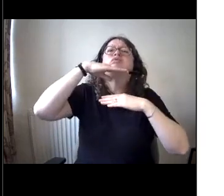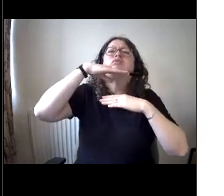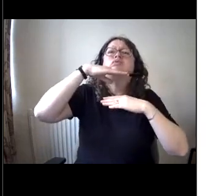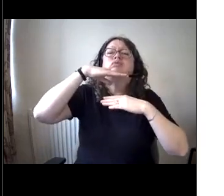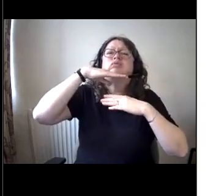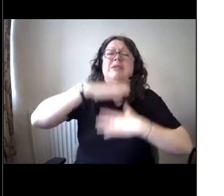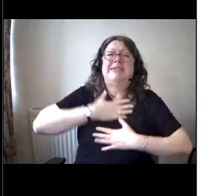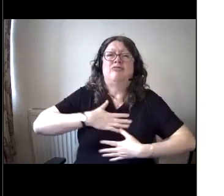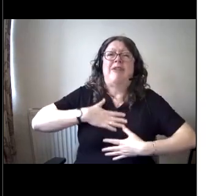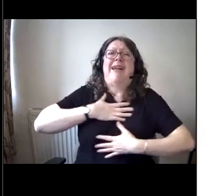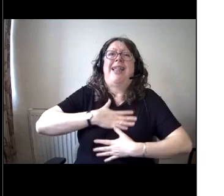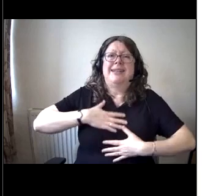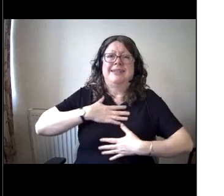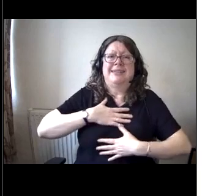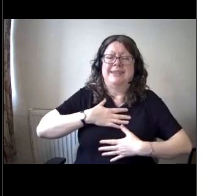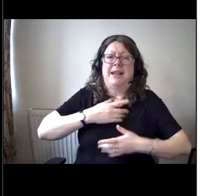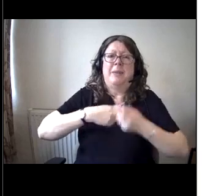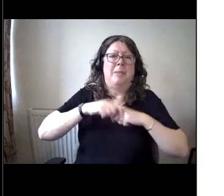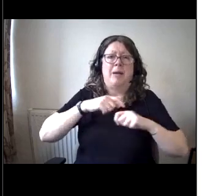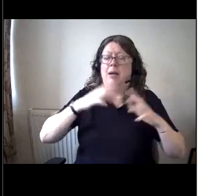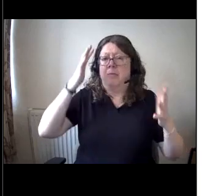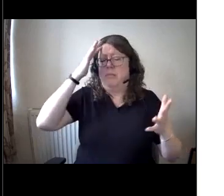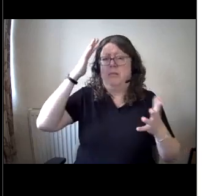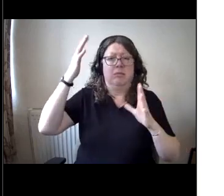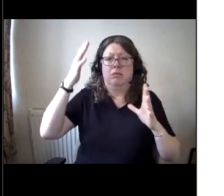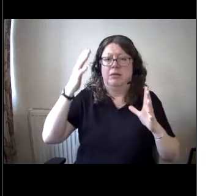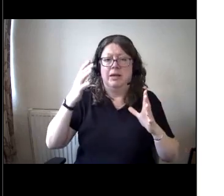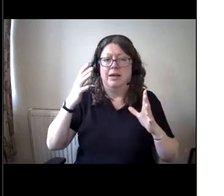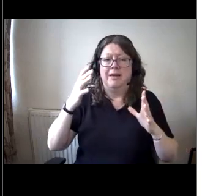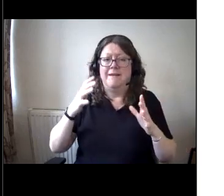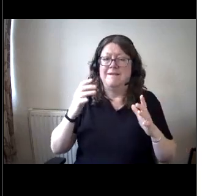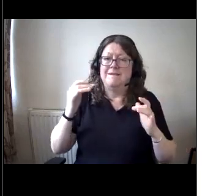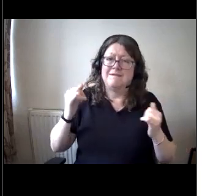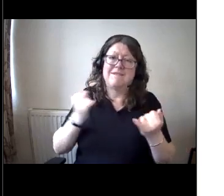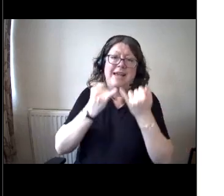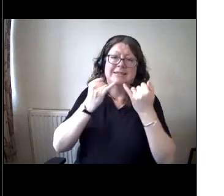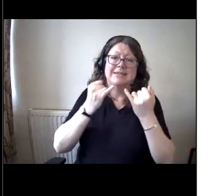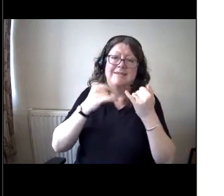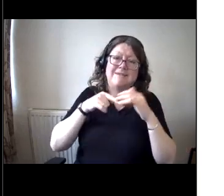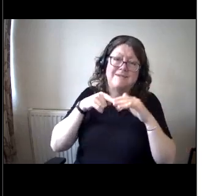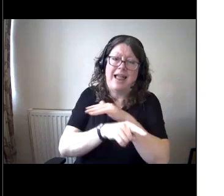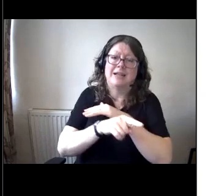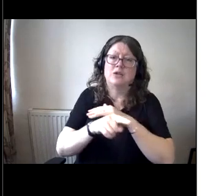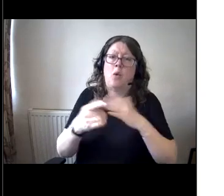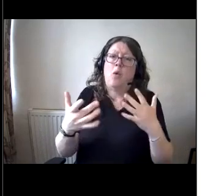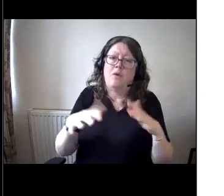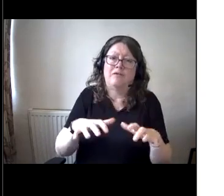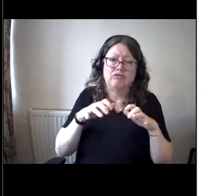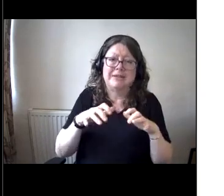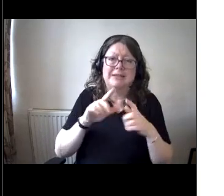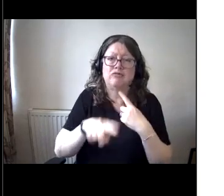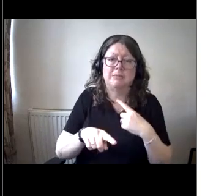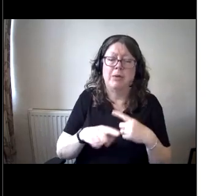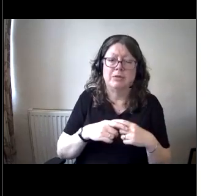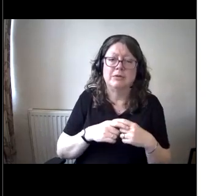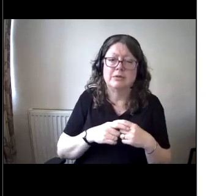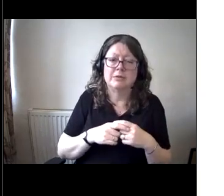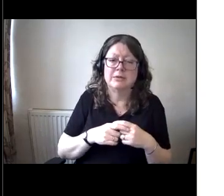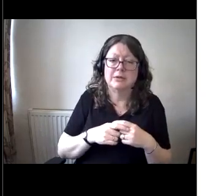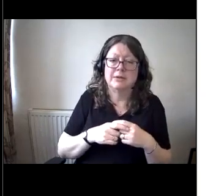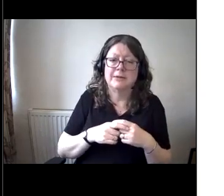dysregulated and maybe going into that fight, flight or freeze response. So for some of our young people, it might be